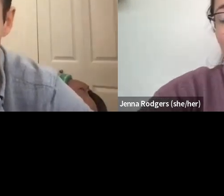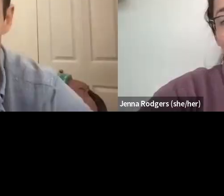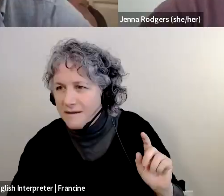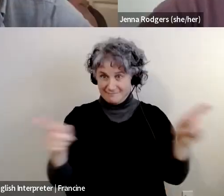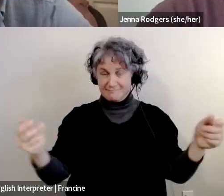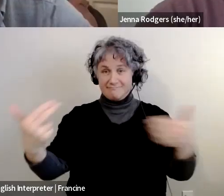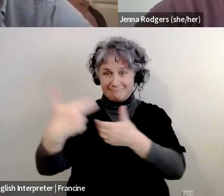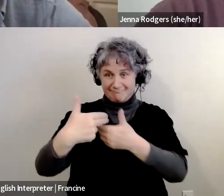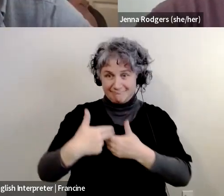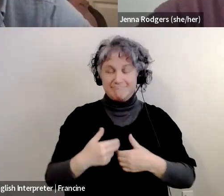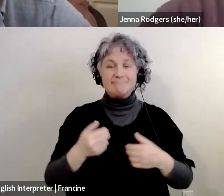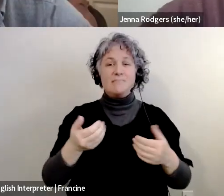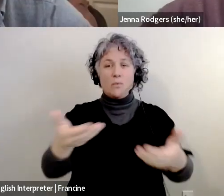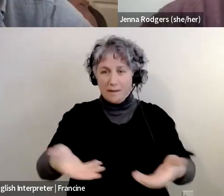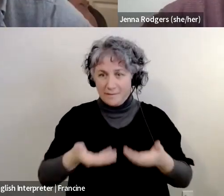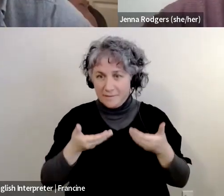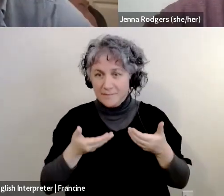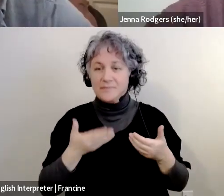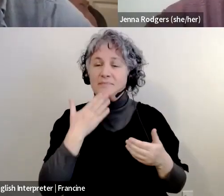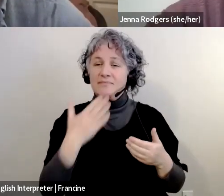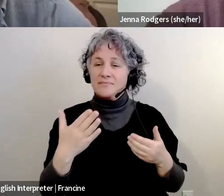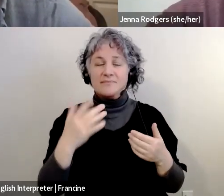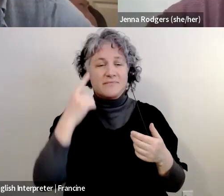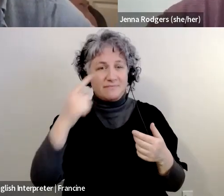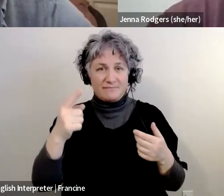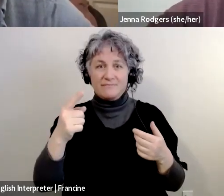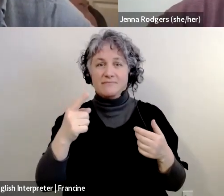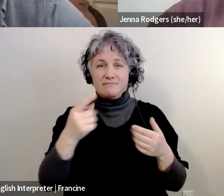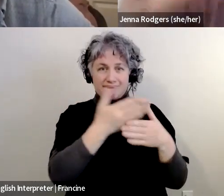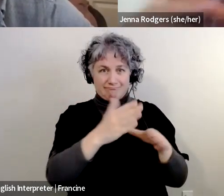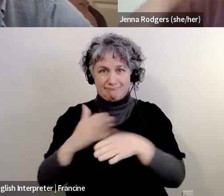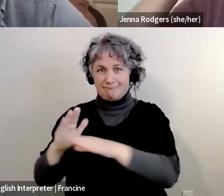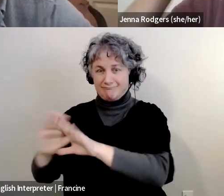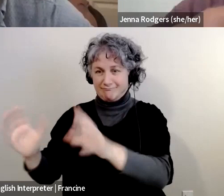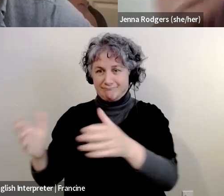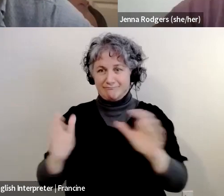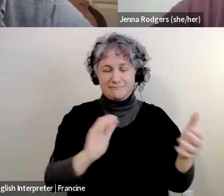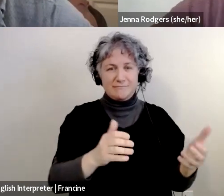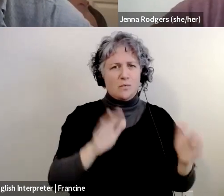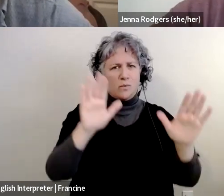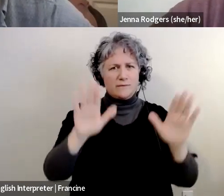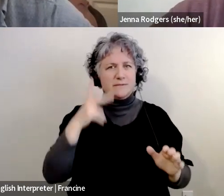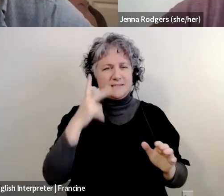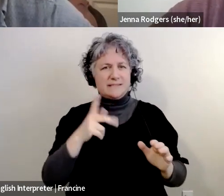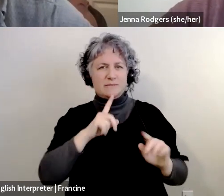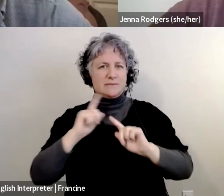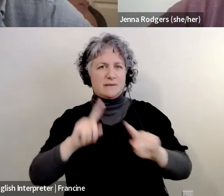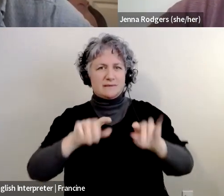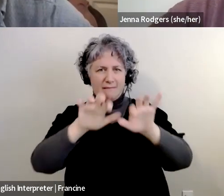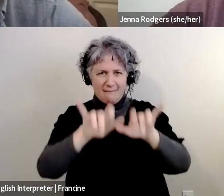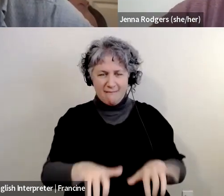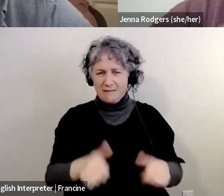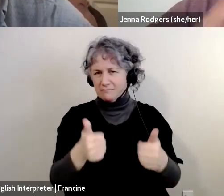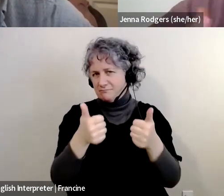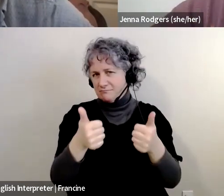for indulging us. It was really wonderful to see those responses come into that sheet. You're all,